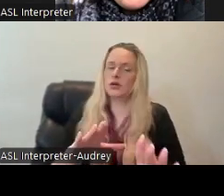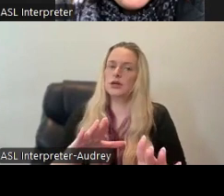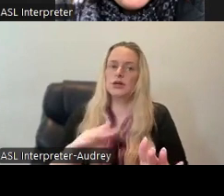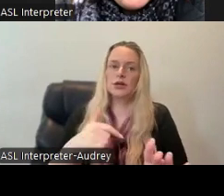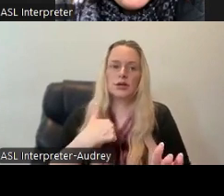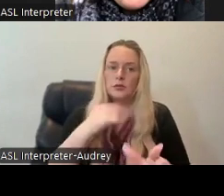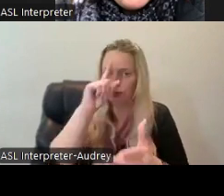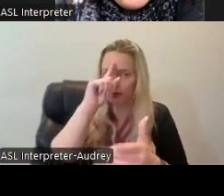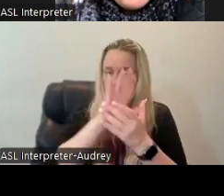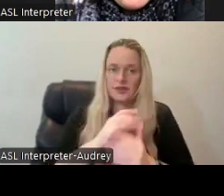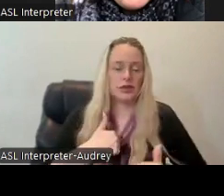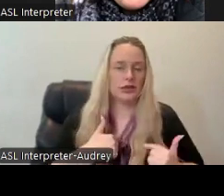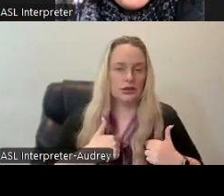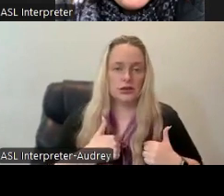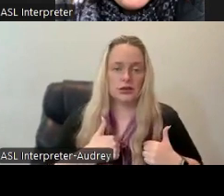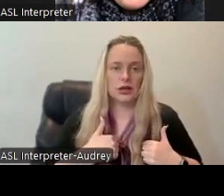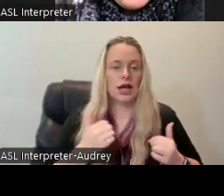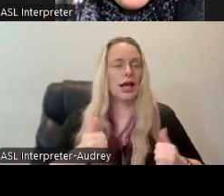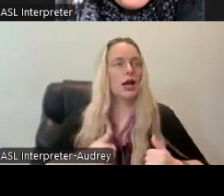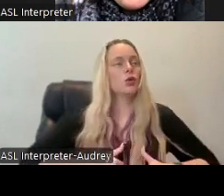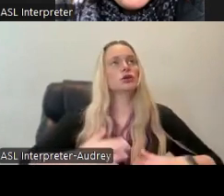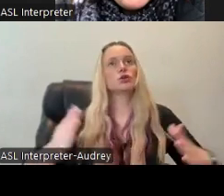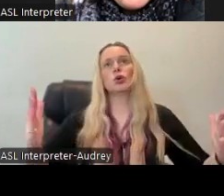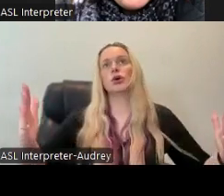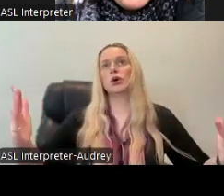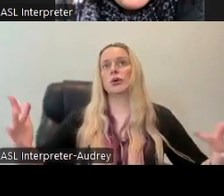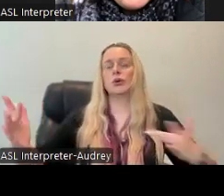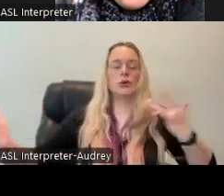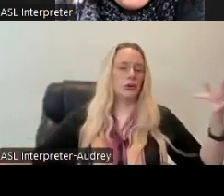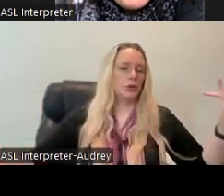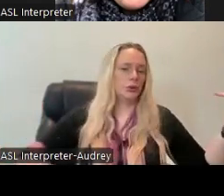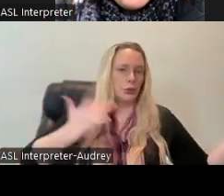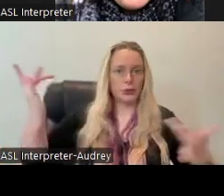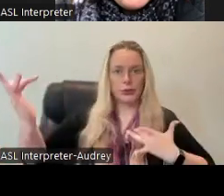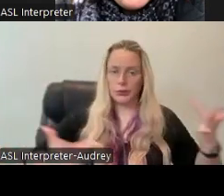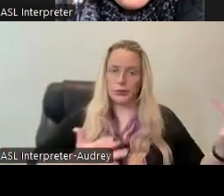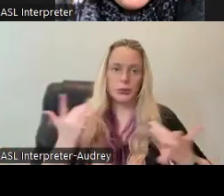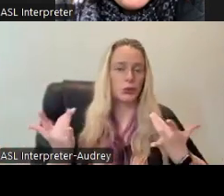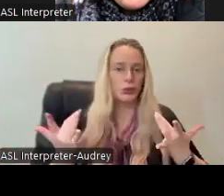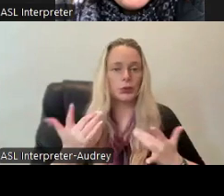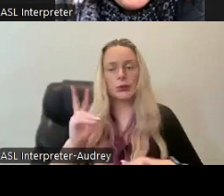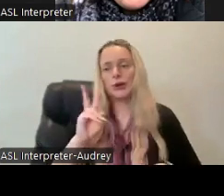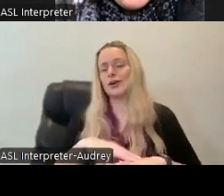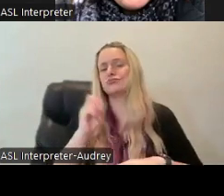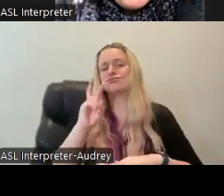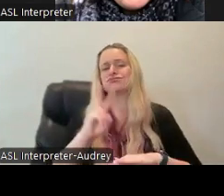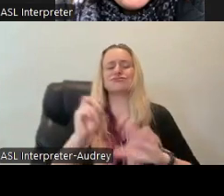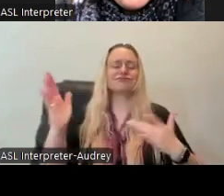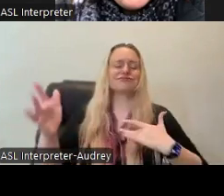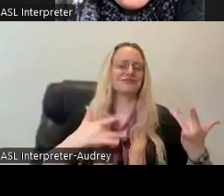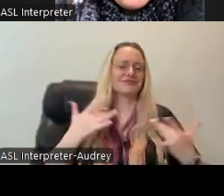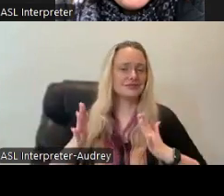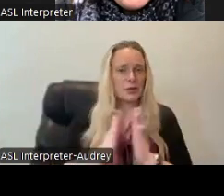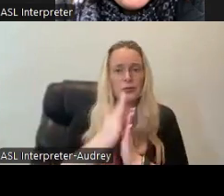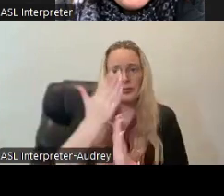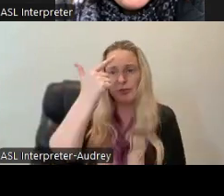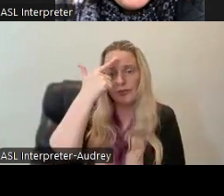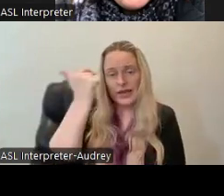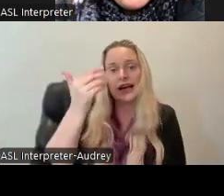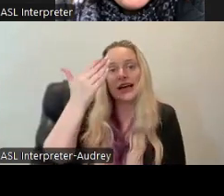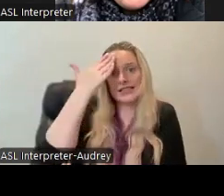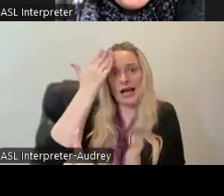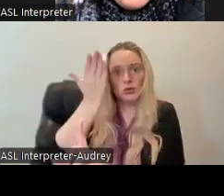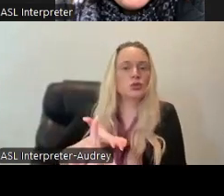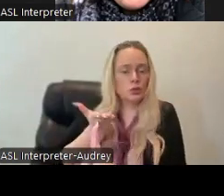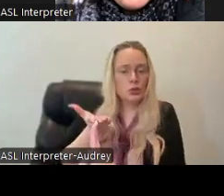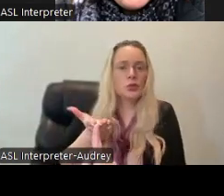I was overwhelmed with joy, because I knew and know on a personal